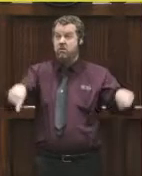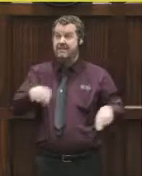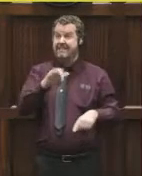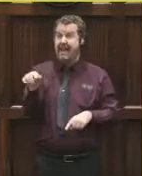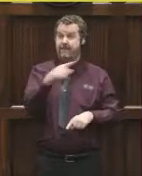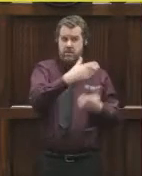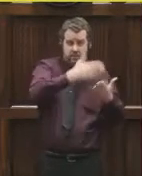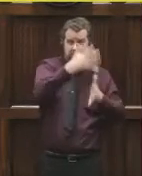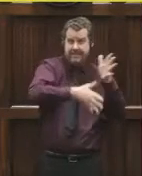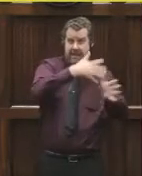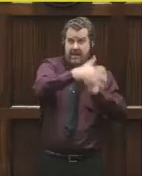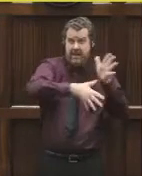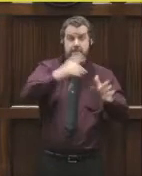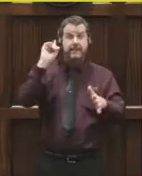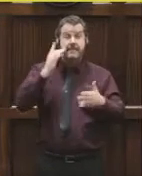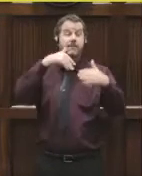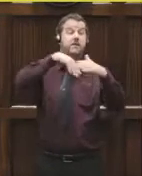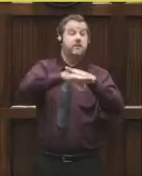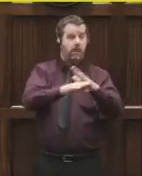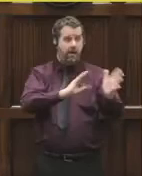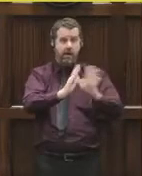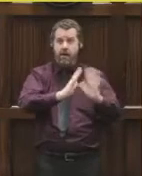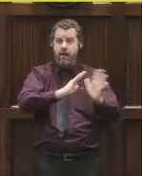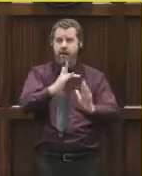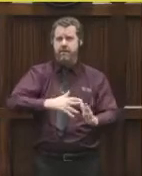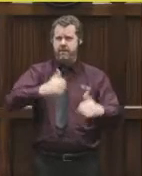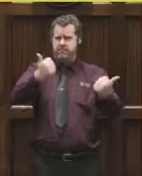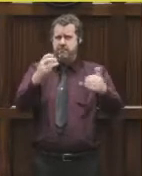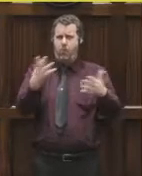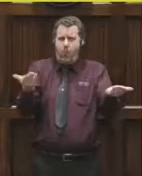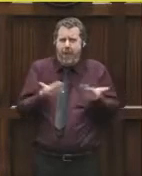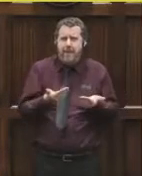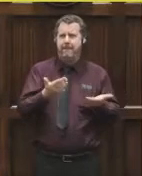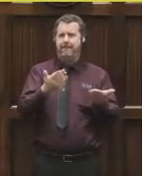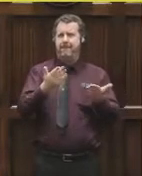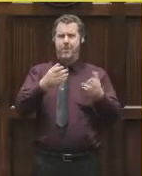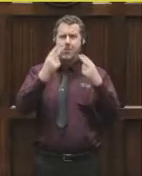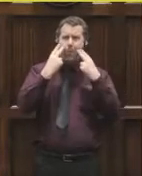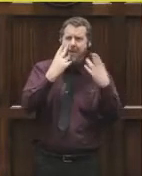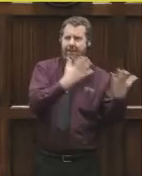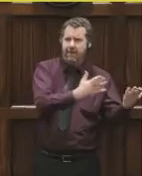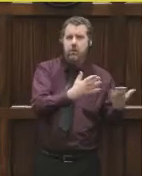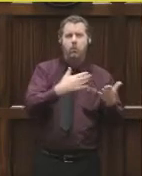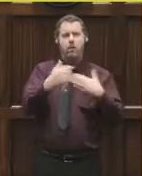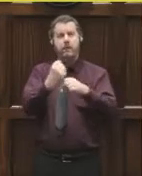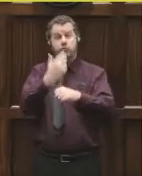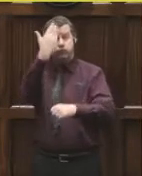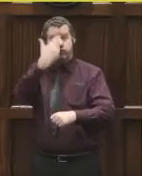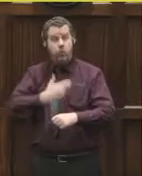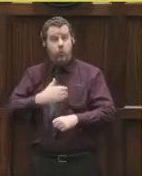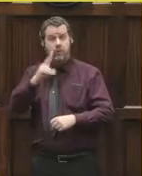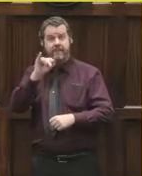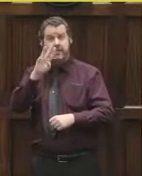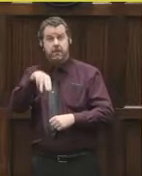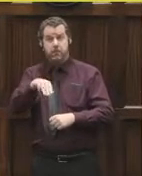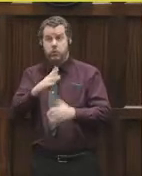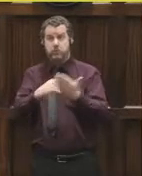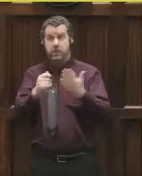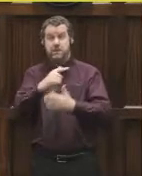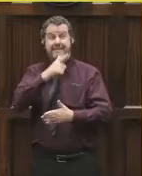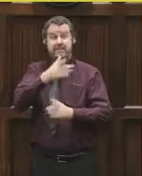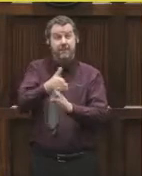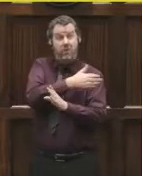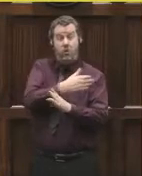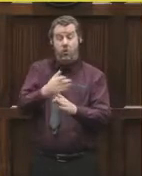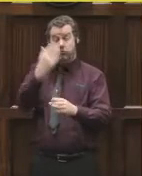deaf community would feel welcome and normal as they are. How many stroke victims sometimes lose the ability to speak, and if